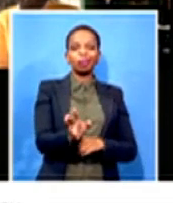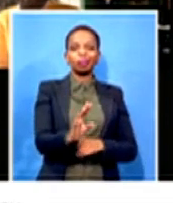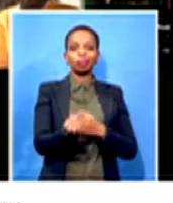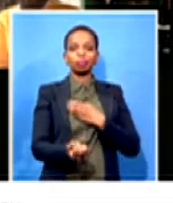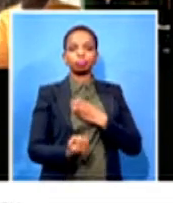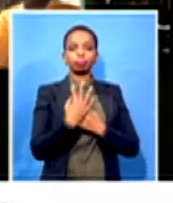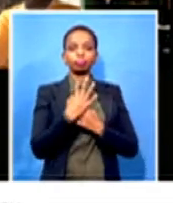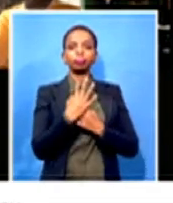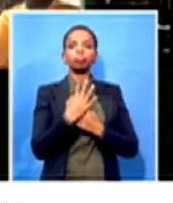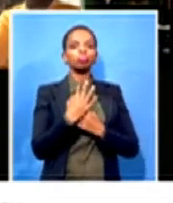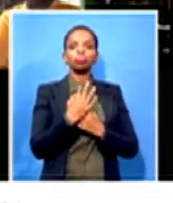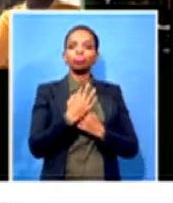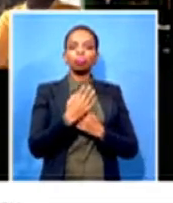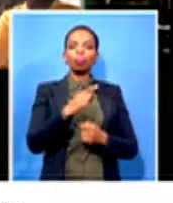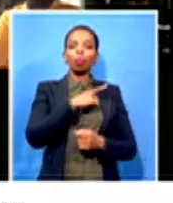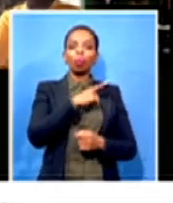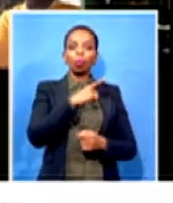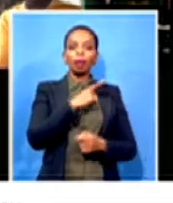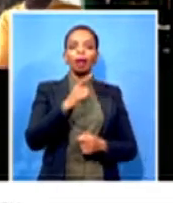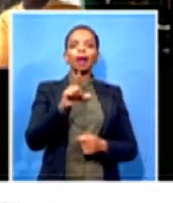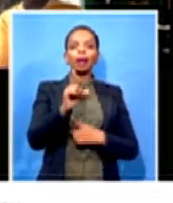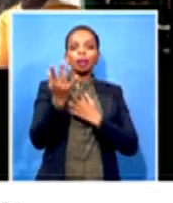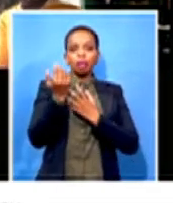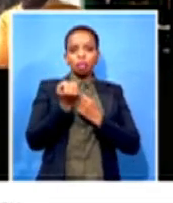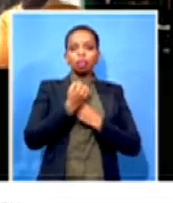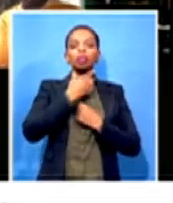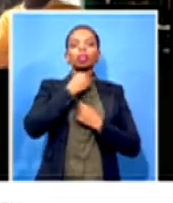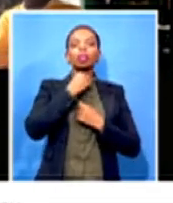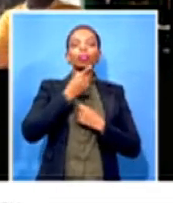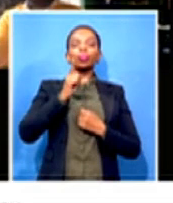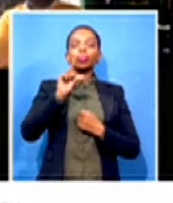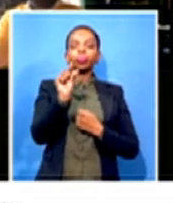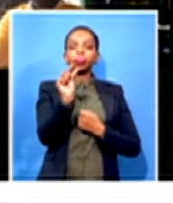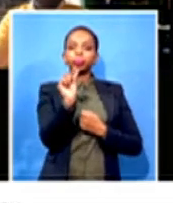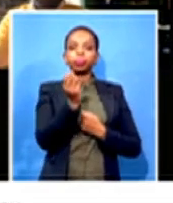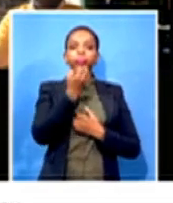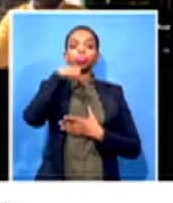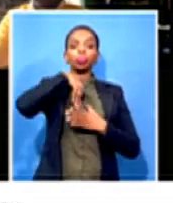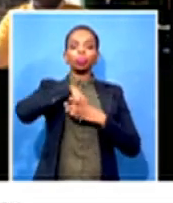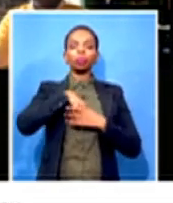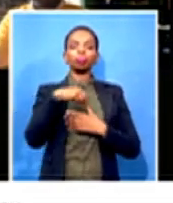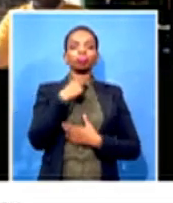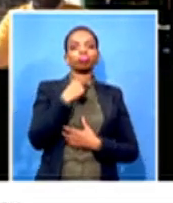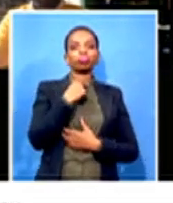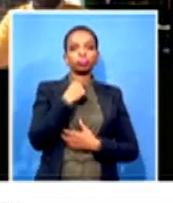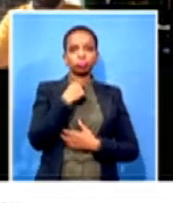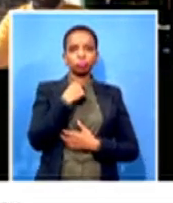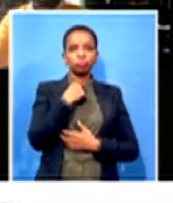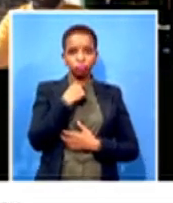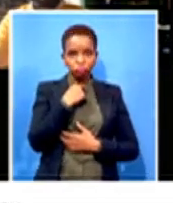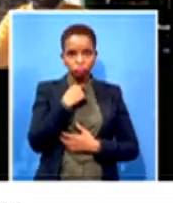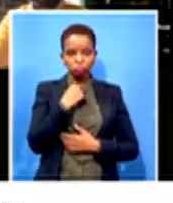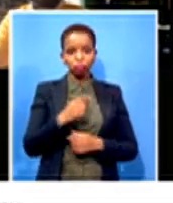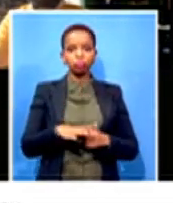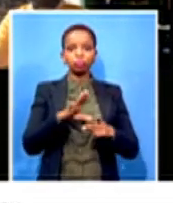in the airways. Secondly, there's been now a really good large data set from many, many countries